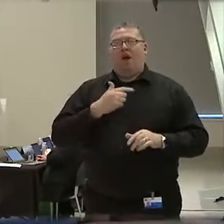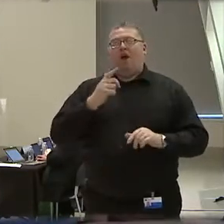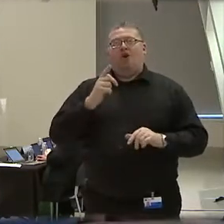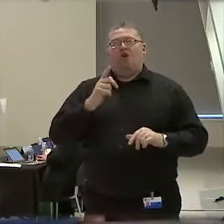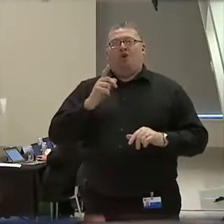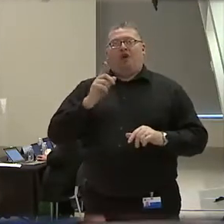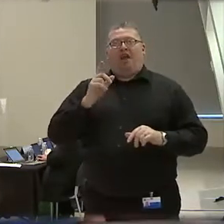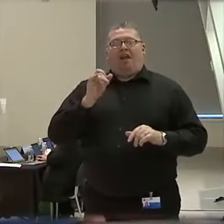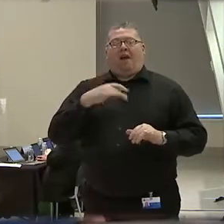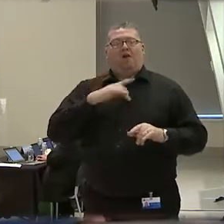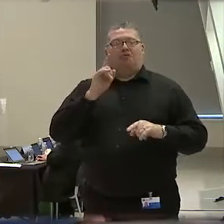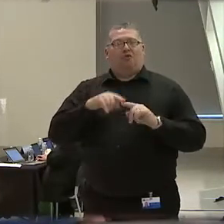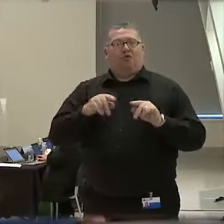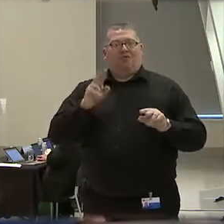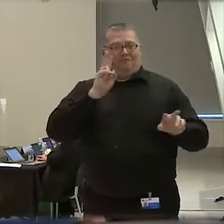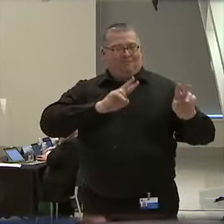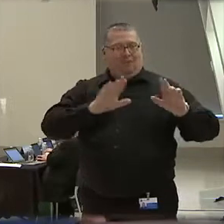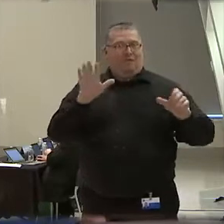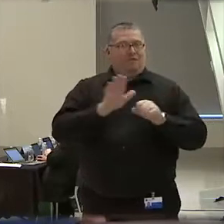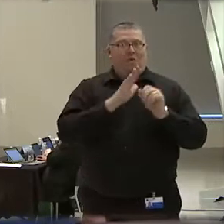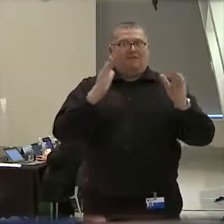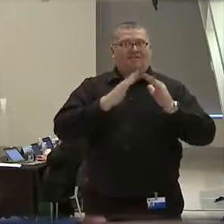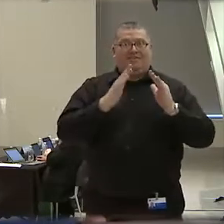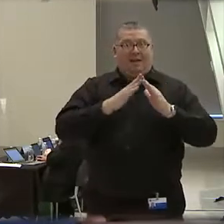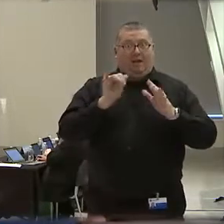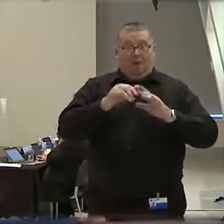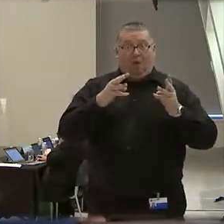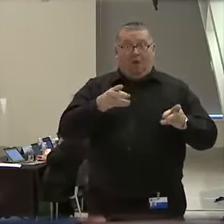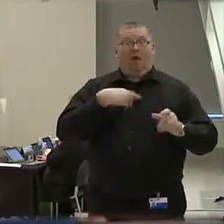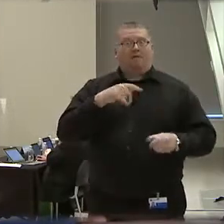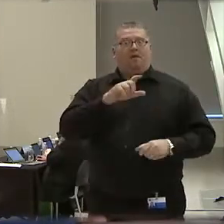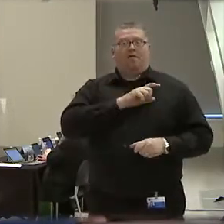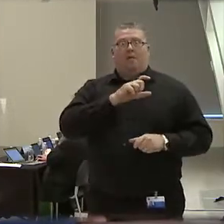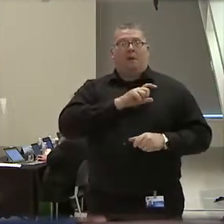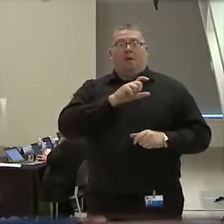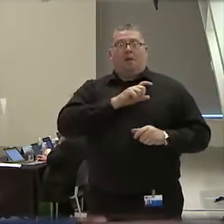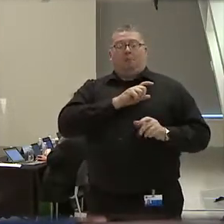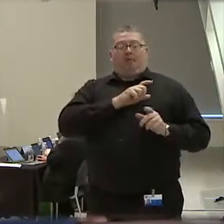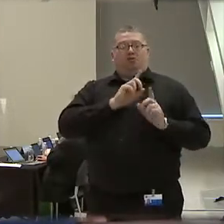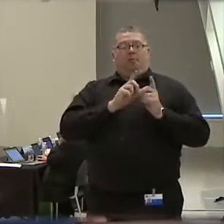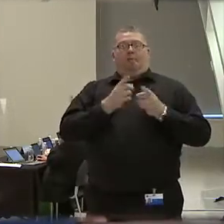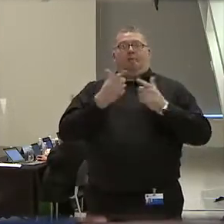city that way. I'd need a police department the size of Chicago's.